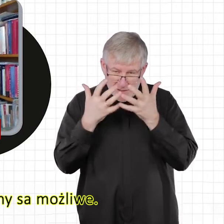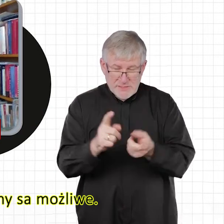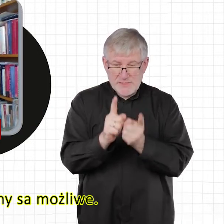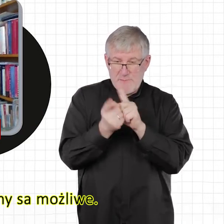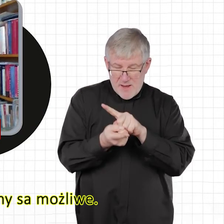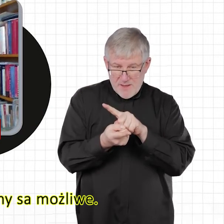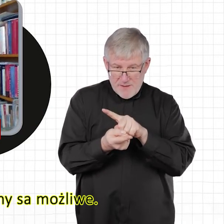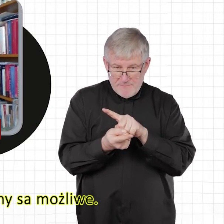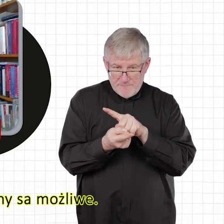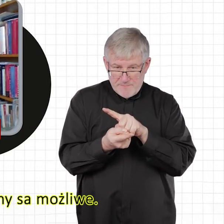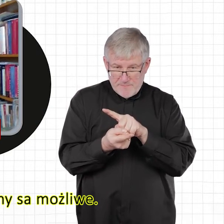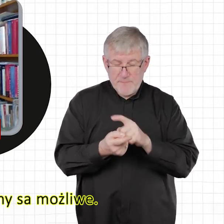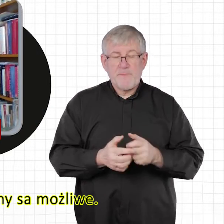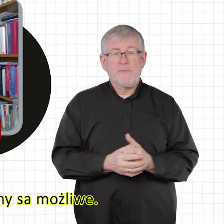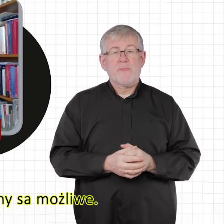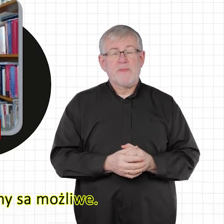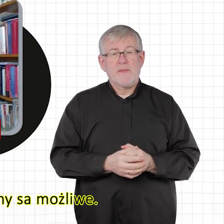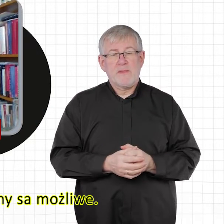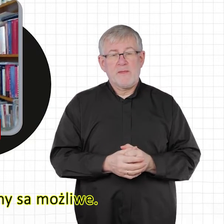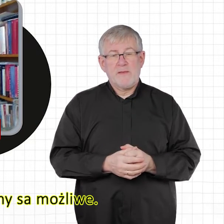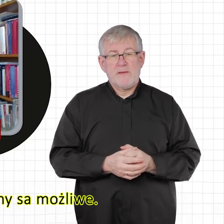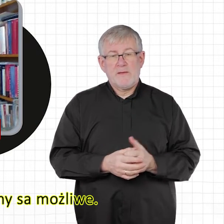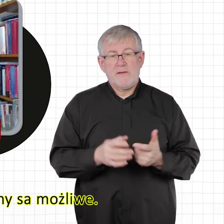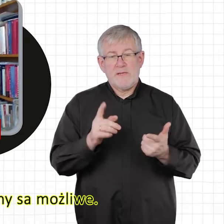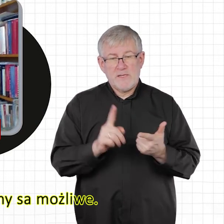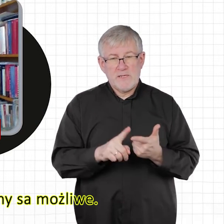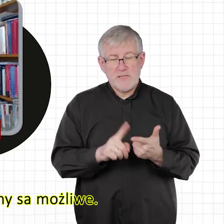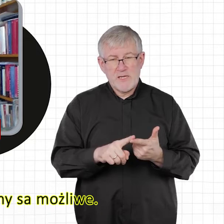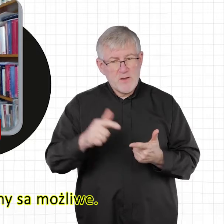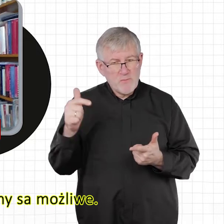totally on the issue. The only thing that I could add maybe is that